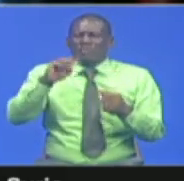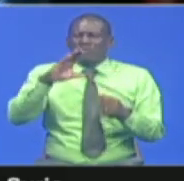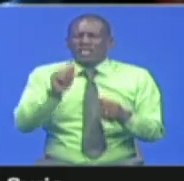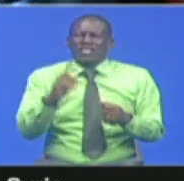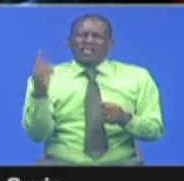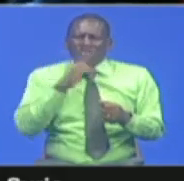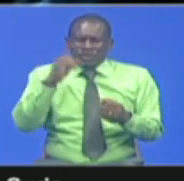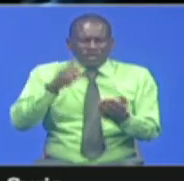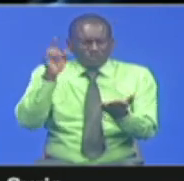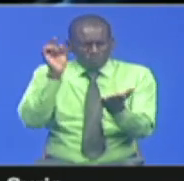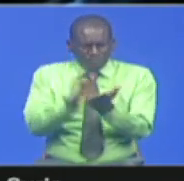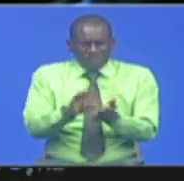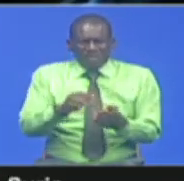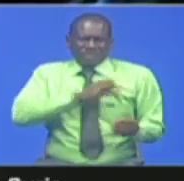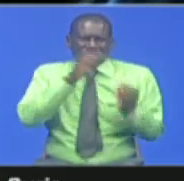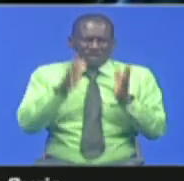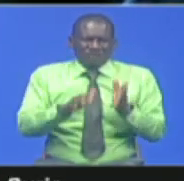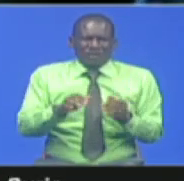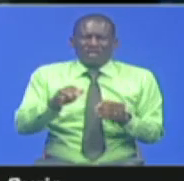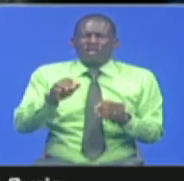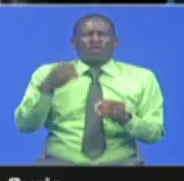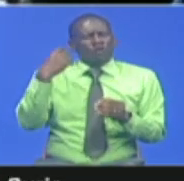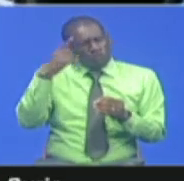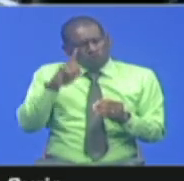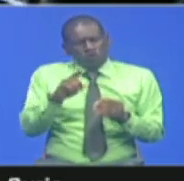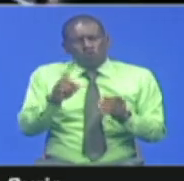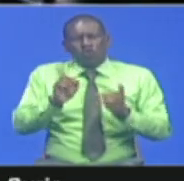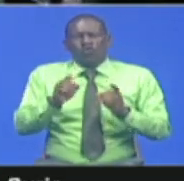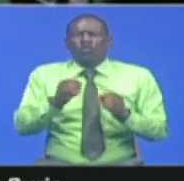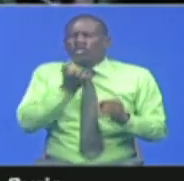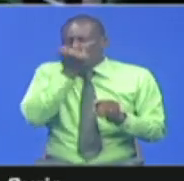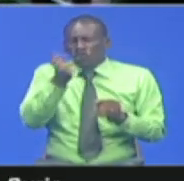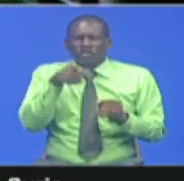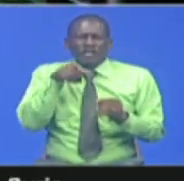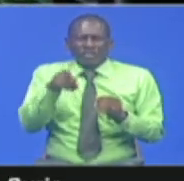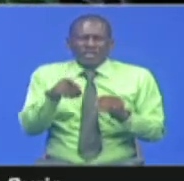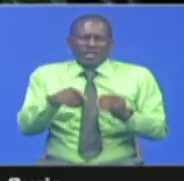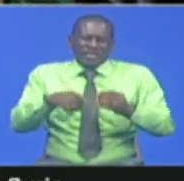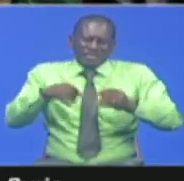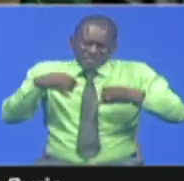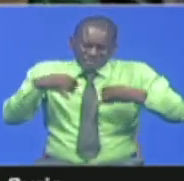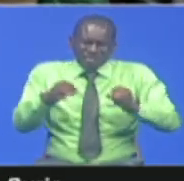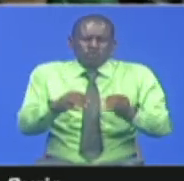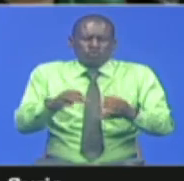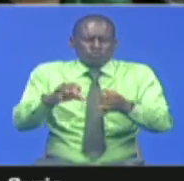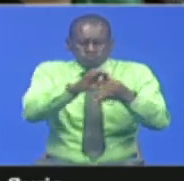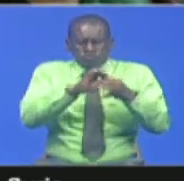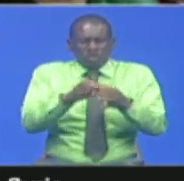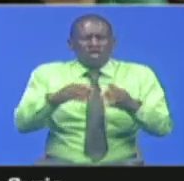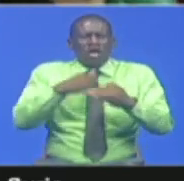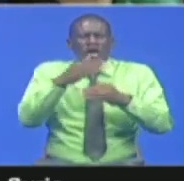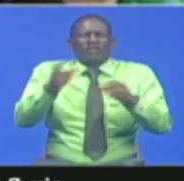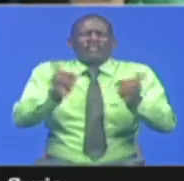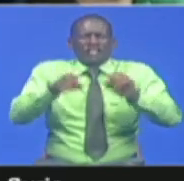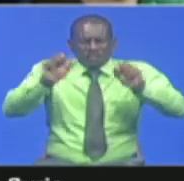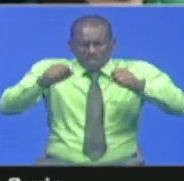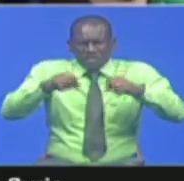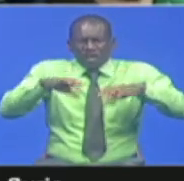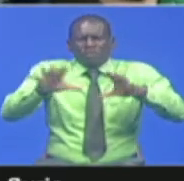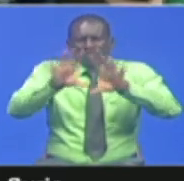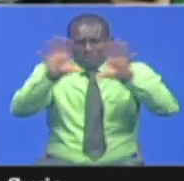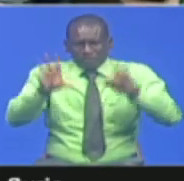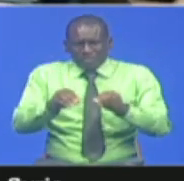impeach Governor Samboja for ignoring their effort to reconcile with him after disagreeing over the budget. Samboja declined to approve the